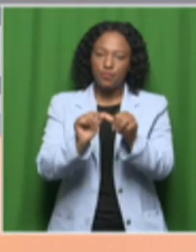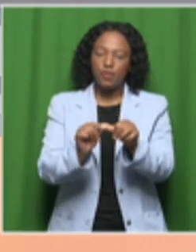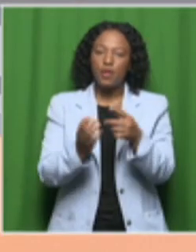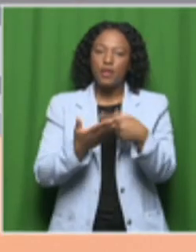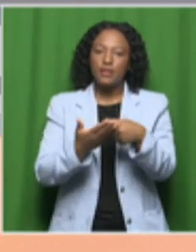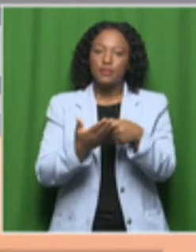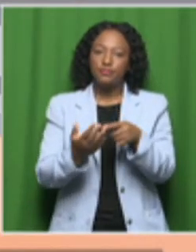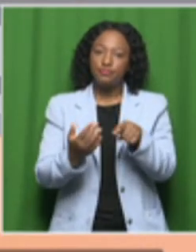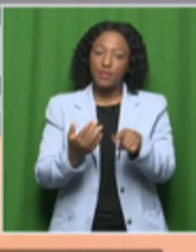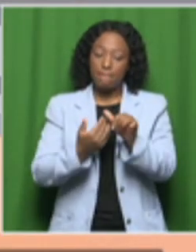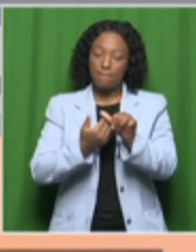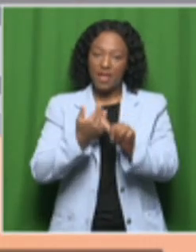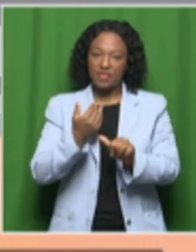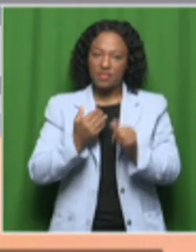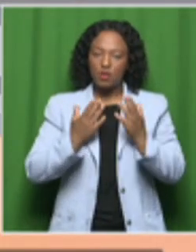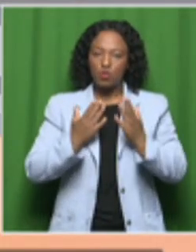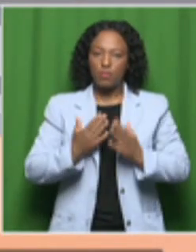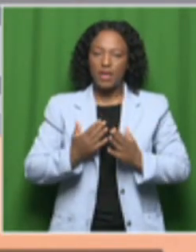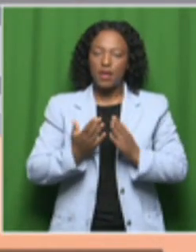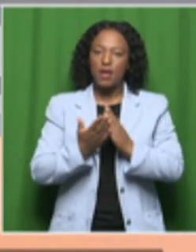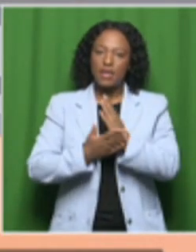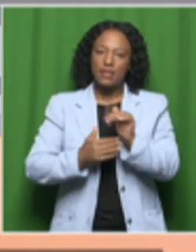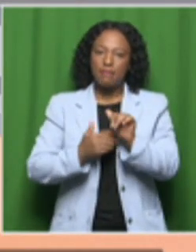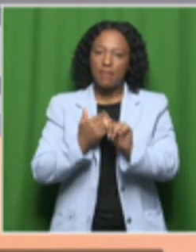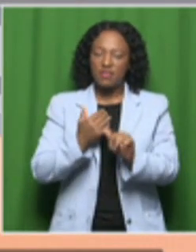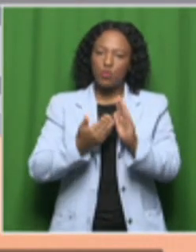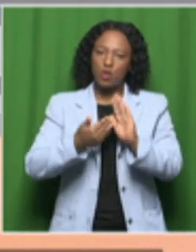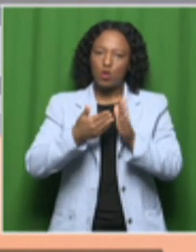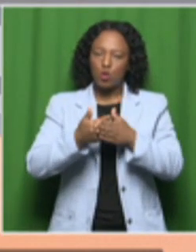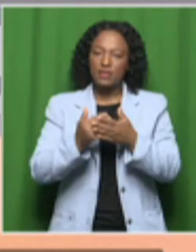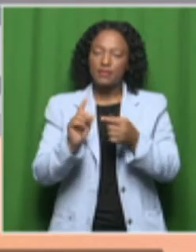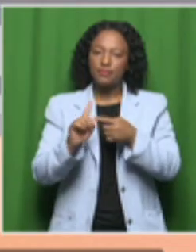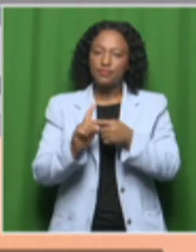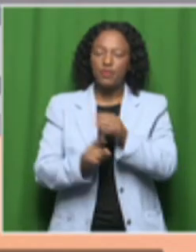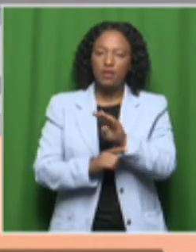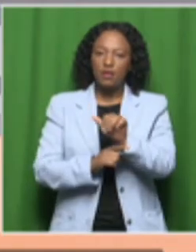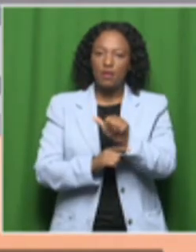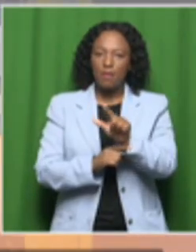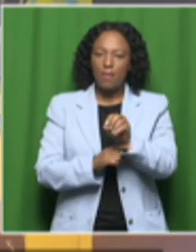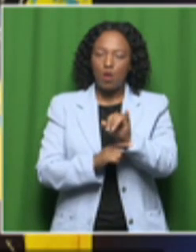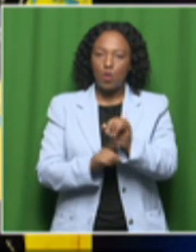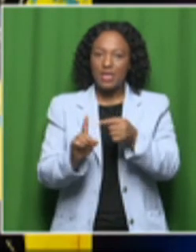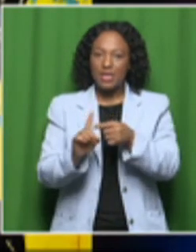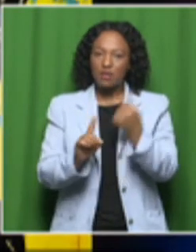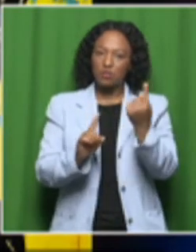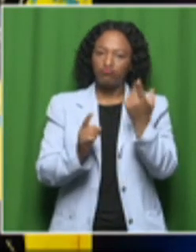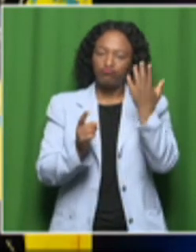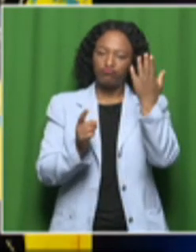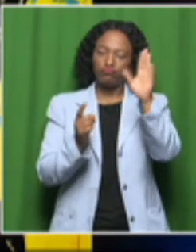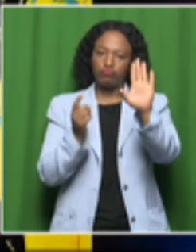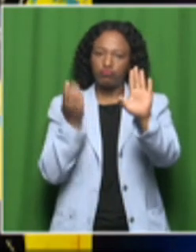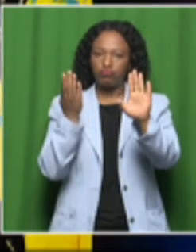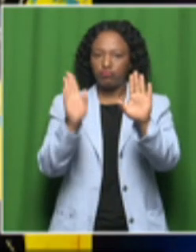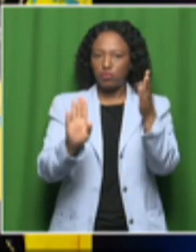Closing of Human Rights Month, award-winning visual artist Sizani Baloyi, known for his thought-provoking works, opened his solo exhibition yesterday at 66 Carr Street in